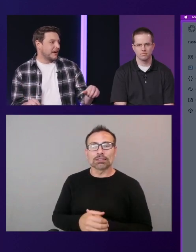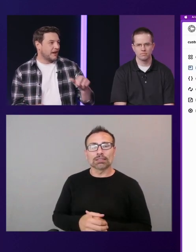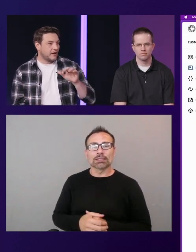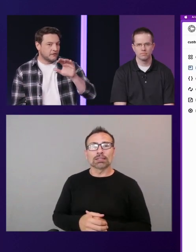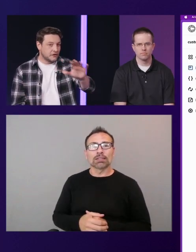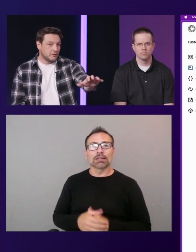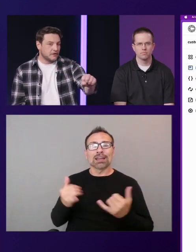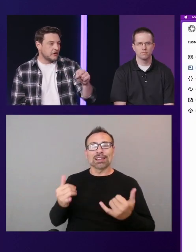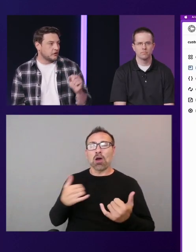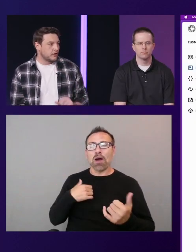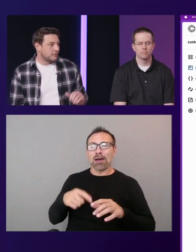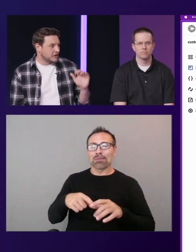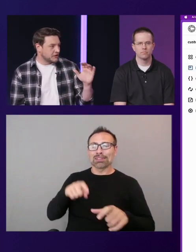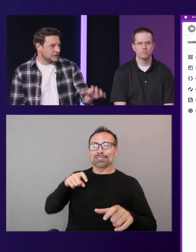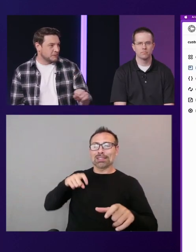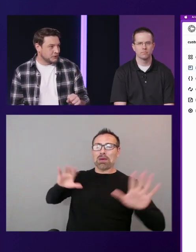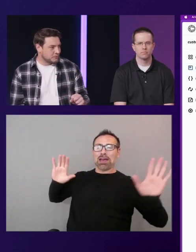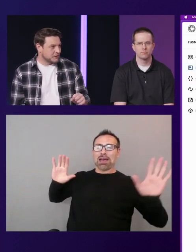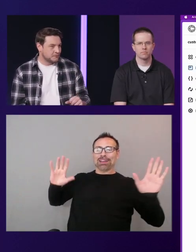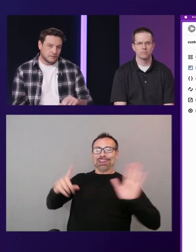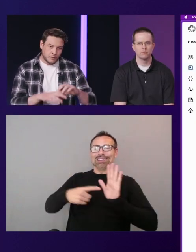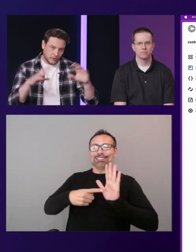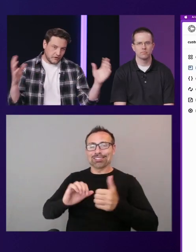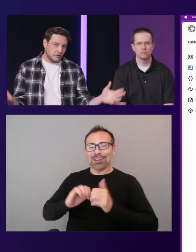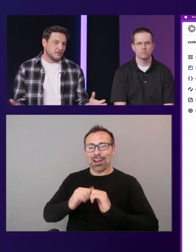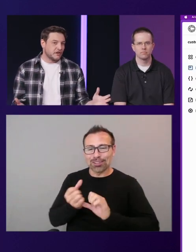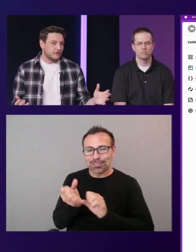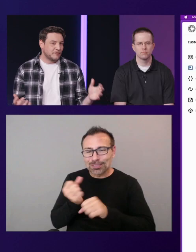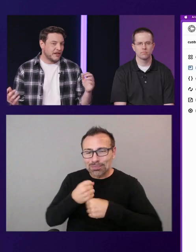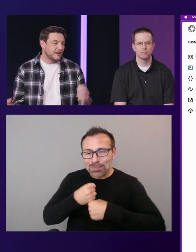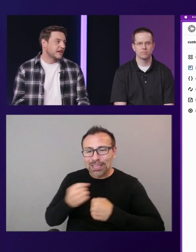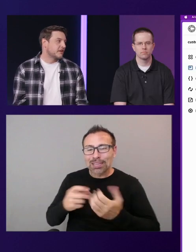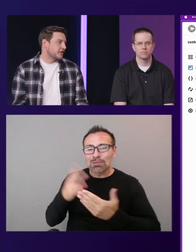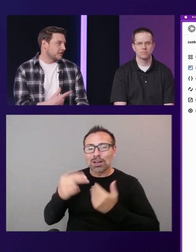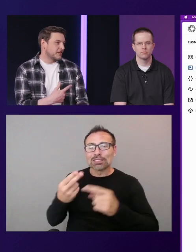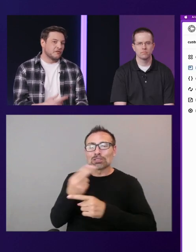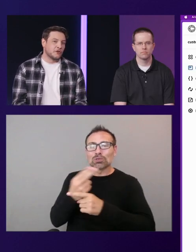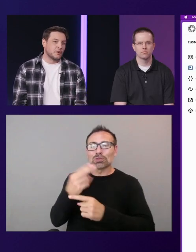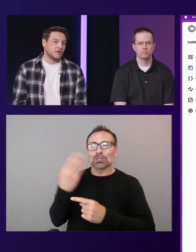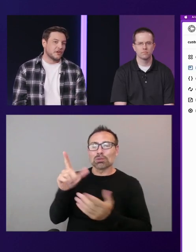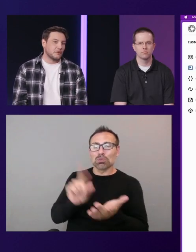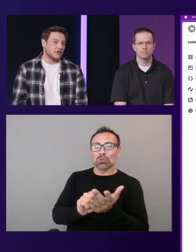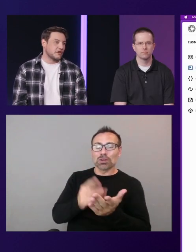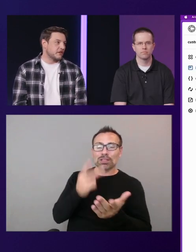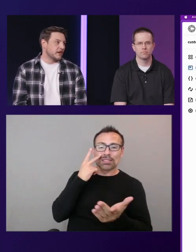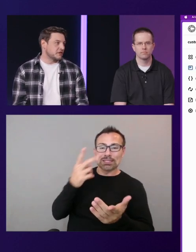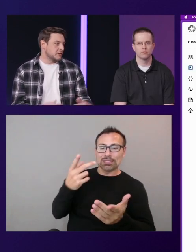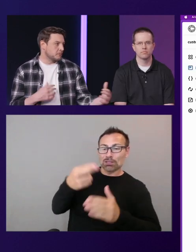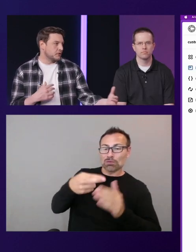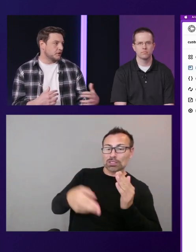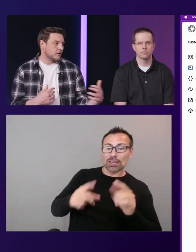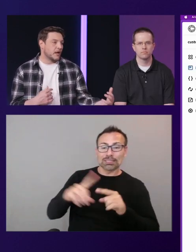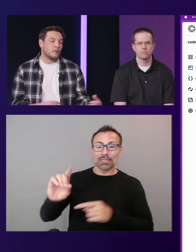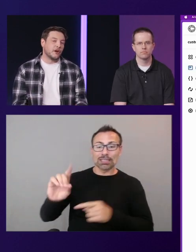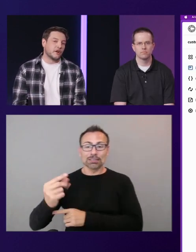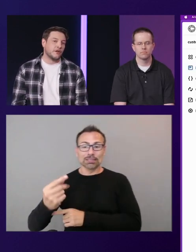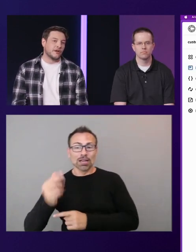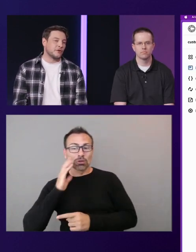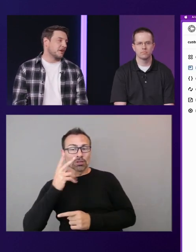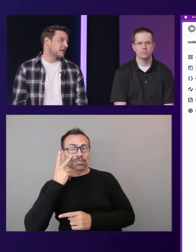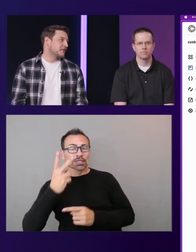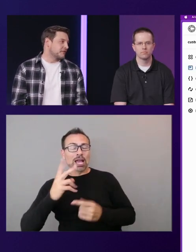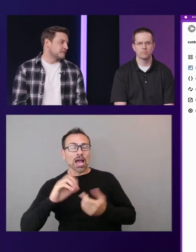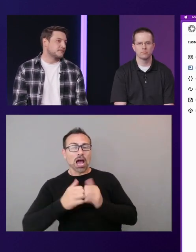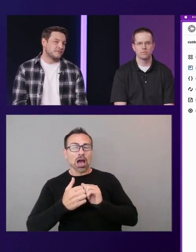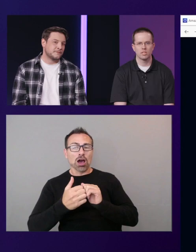step back. I've showed you what it's like to create a project using a blueprint. Quickly see what you get from that. Doug's going to give you a quick look at what it's like to actually build and collaborate on